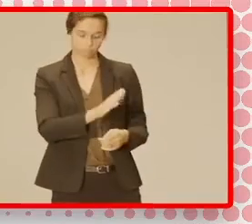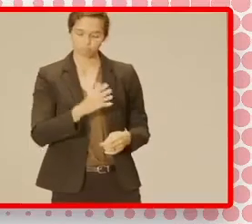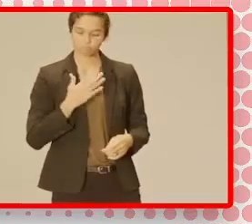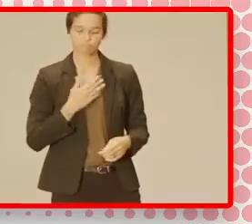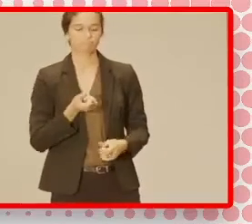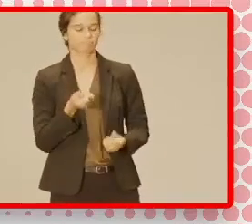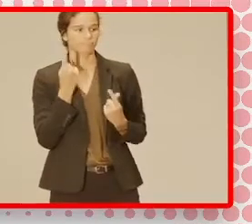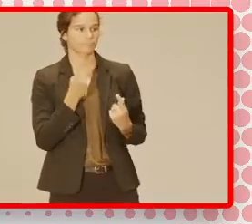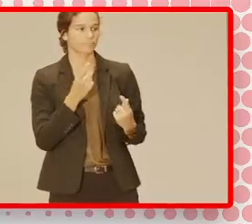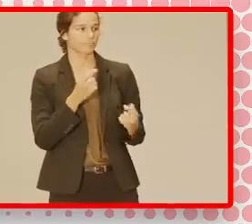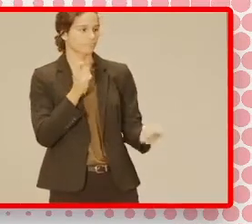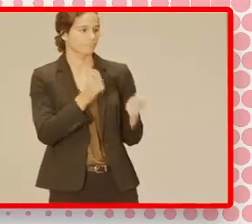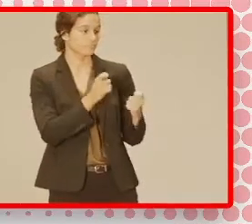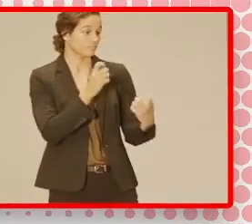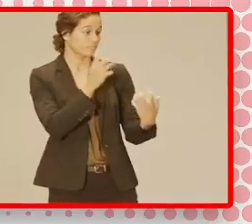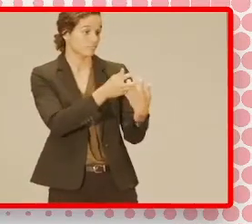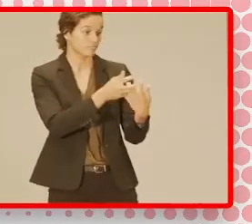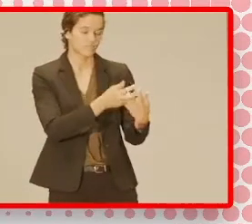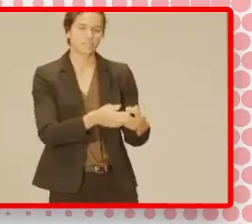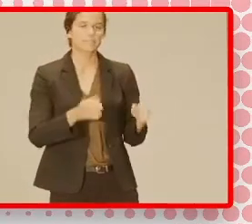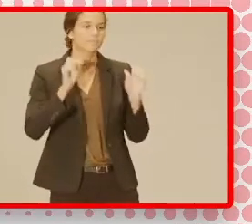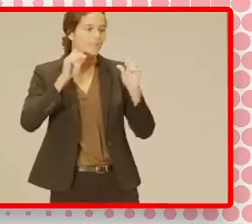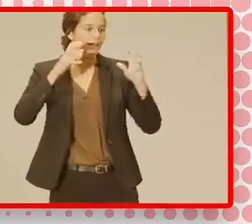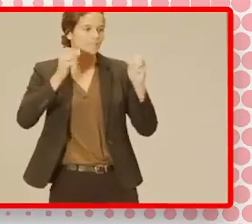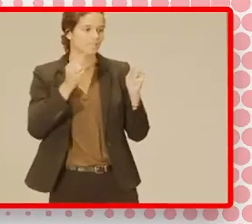do if we just give them that opportunity.